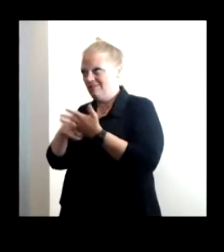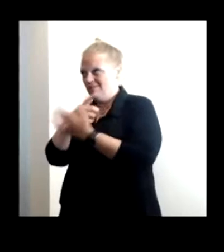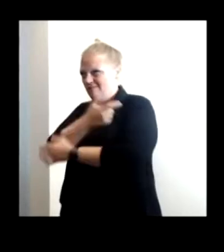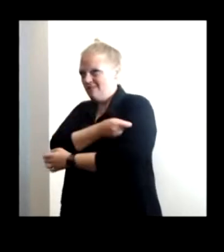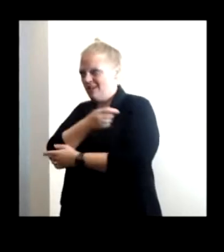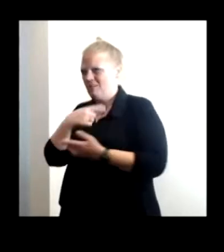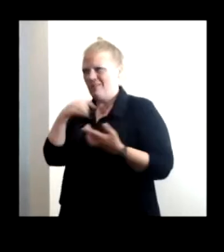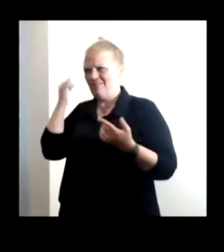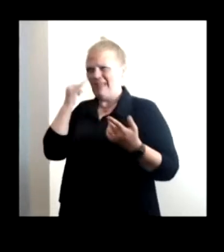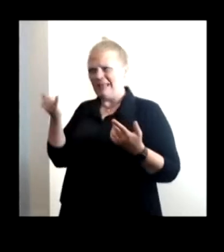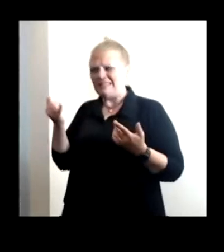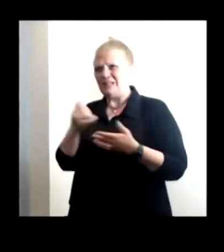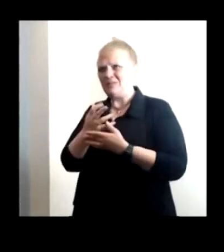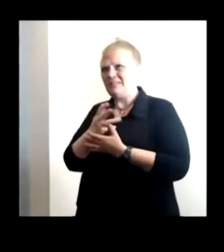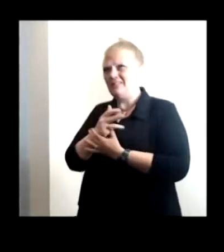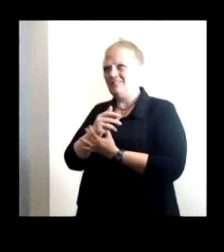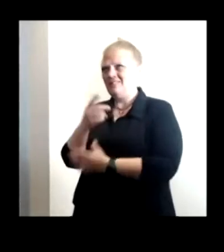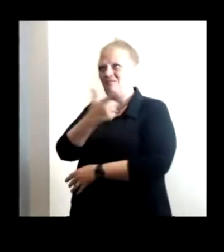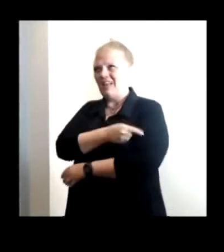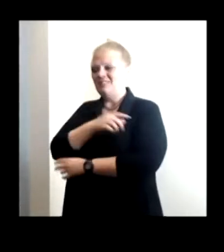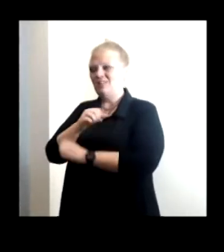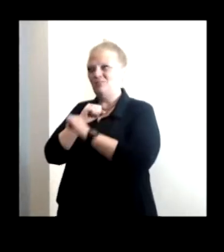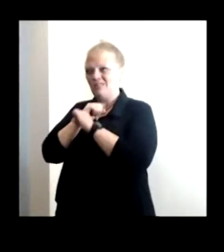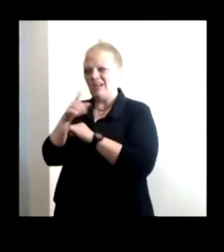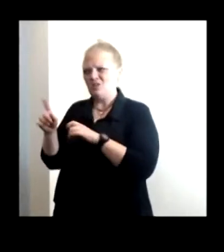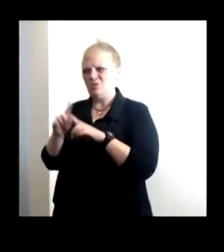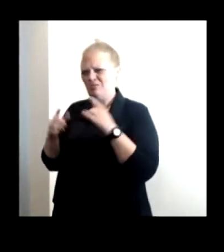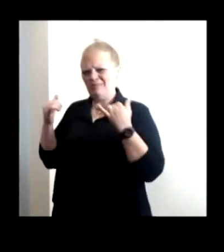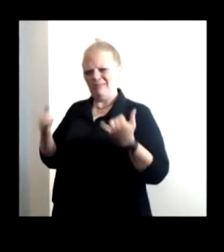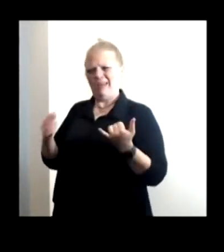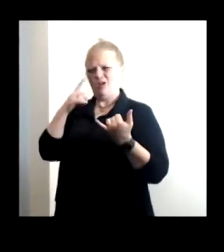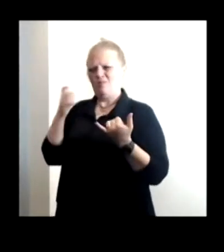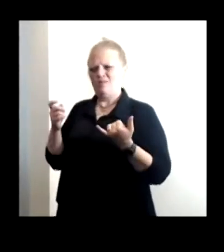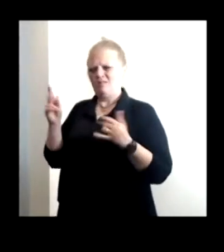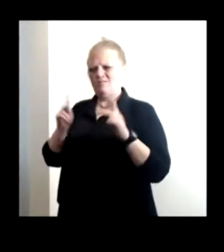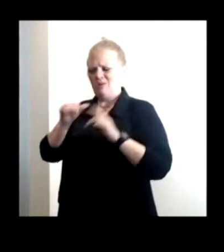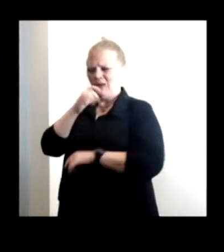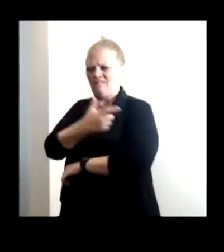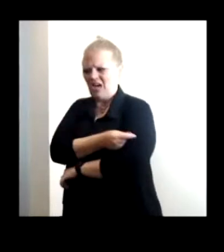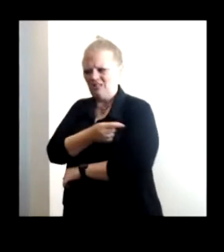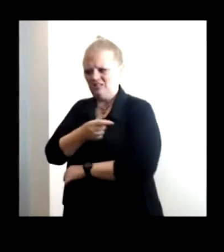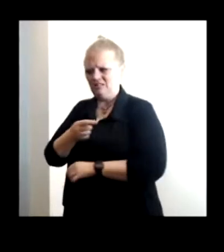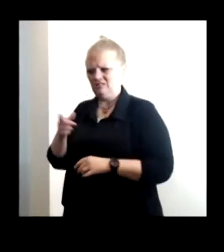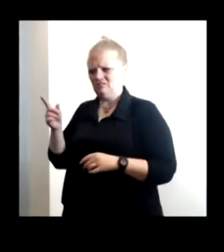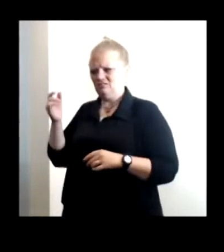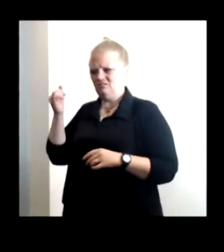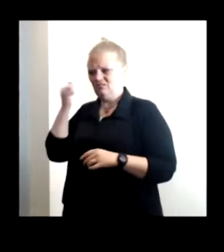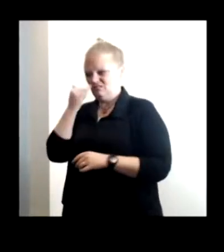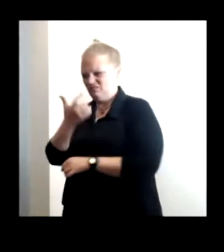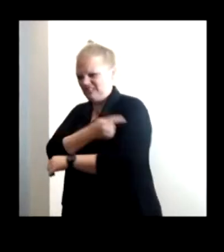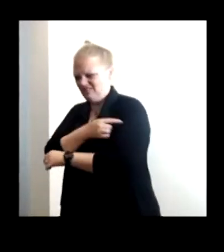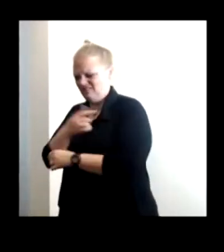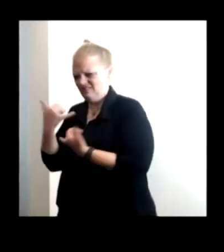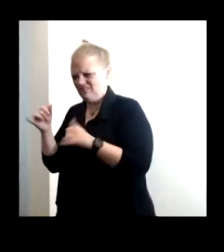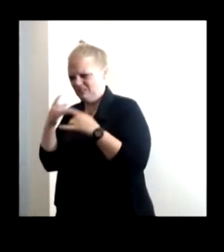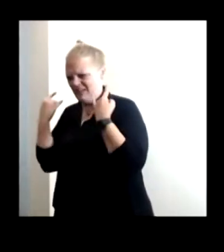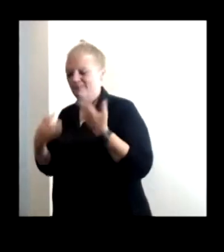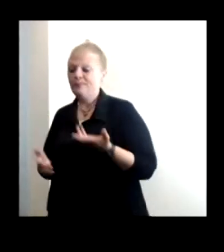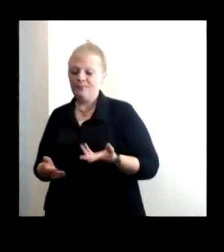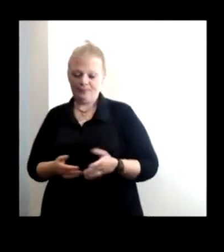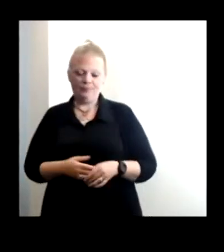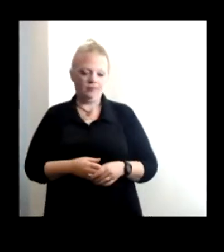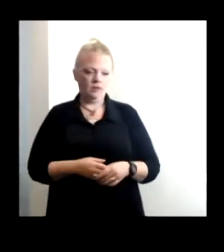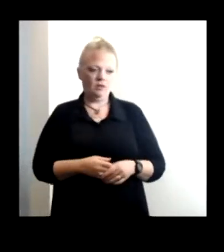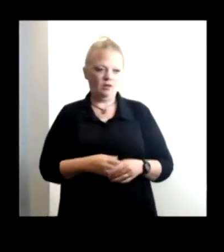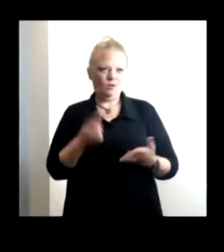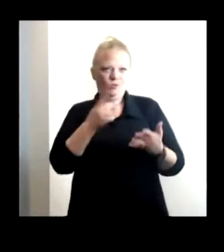the idea was always the vaccines protect you, but now because of unvaccinated people, those who have a vaccine Yeah. wear a mask. Now, the question is, what